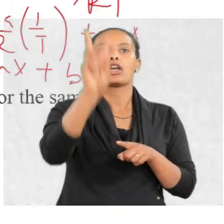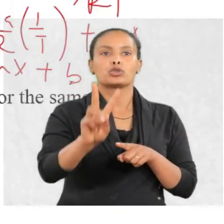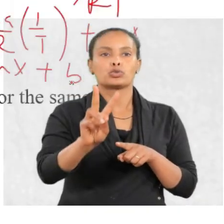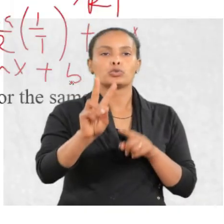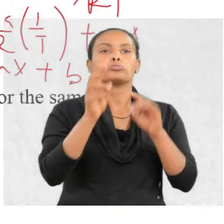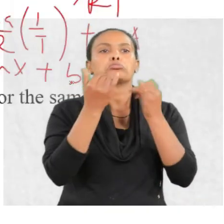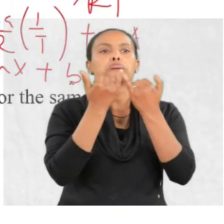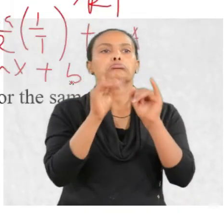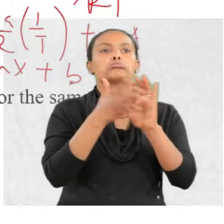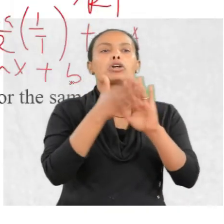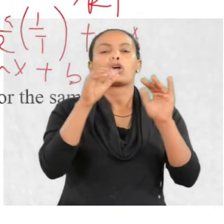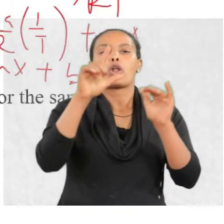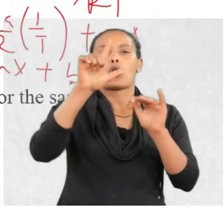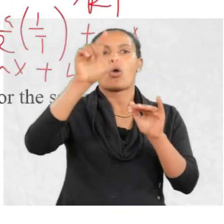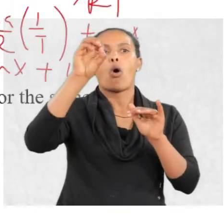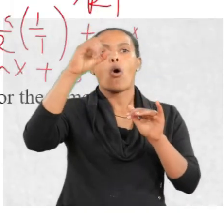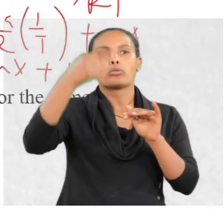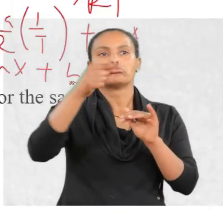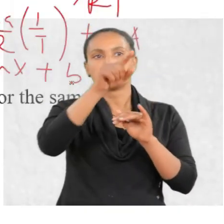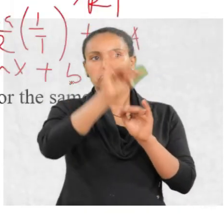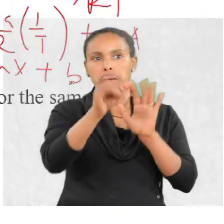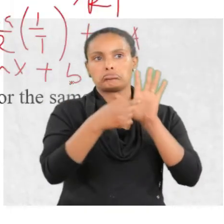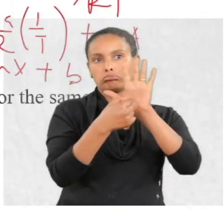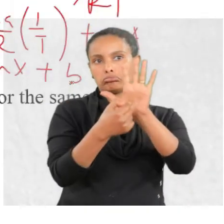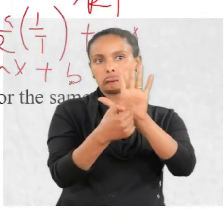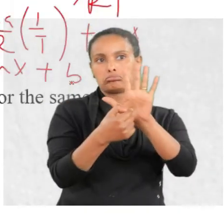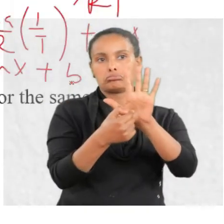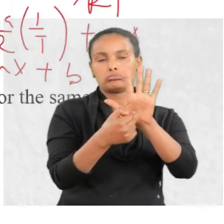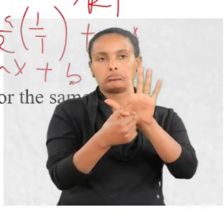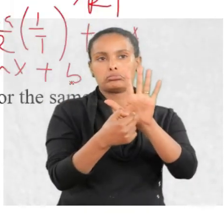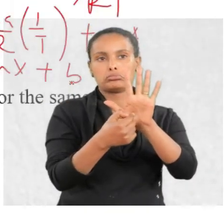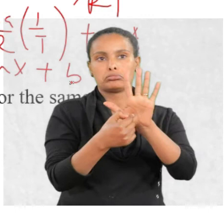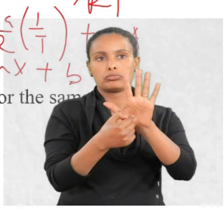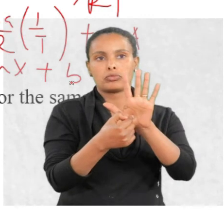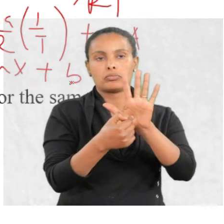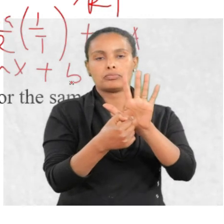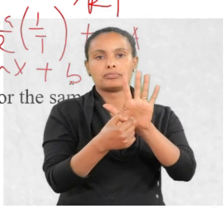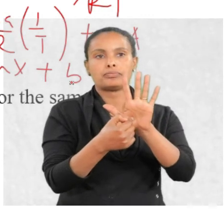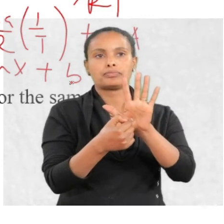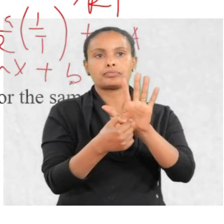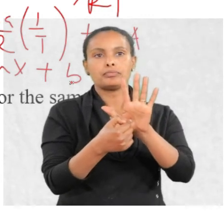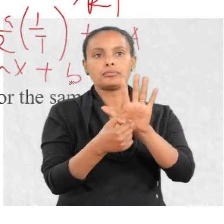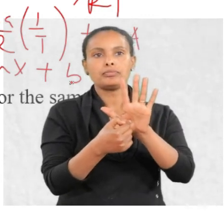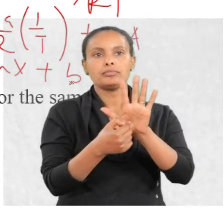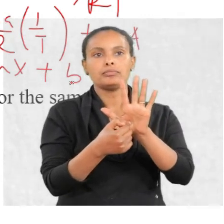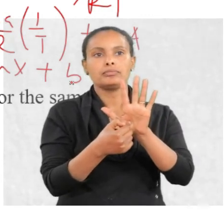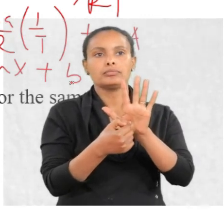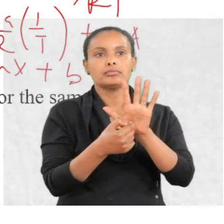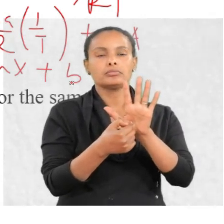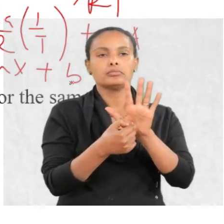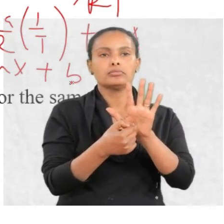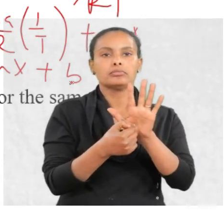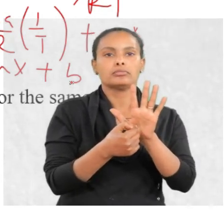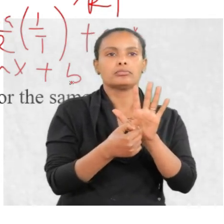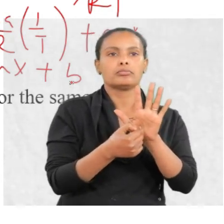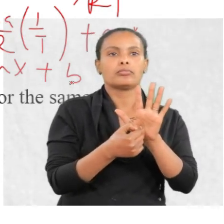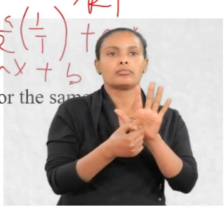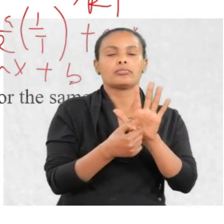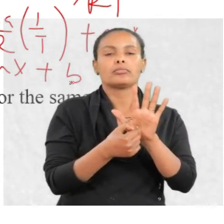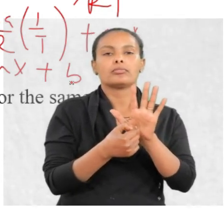K2 divided by K1 equal minus A divided by 2.303 into 1 over T1 minus 1 over T2 plus log